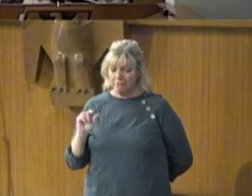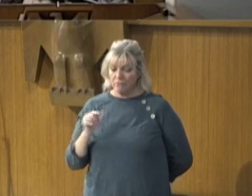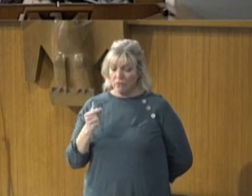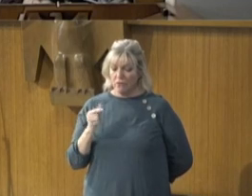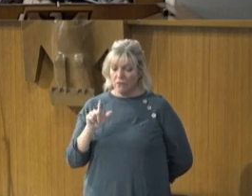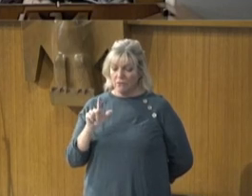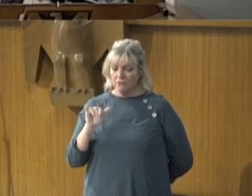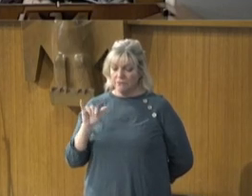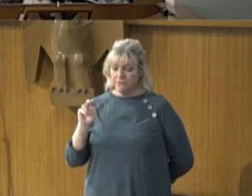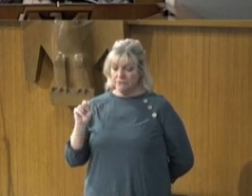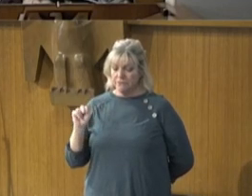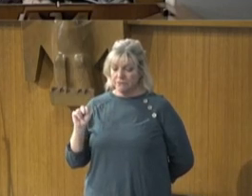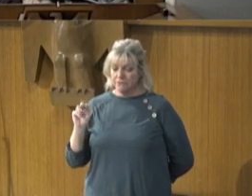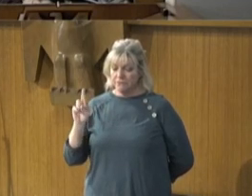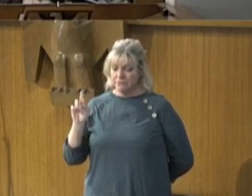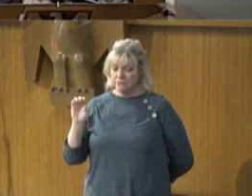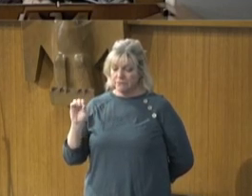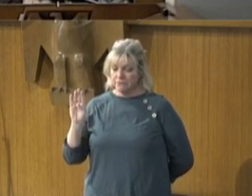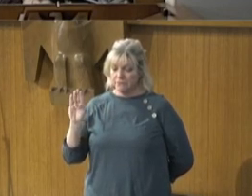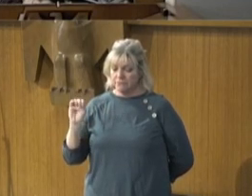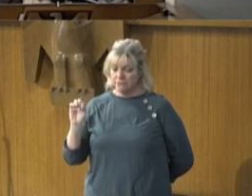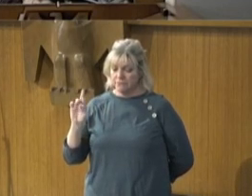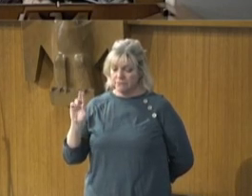Diane Ring.